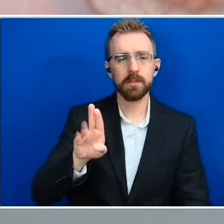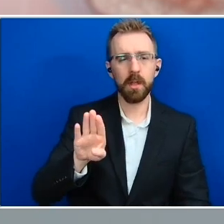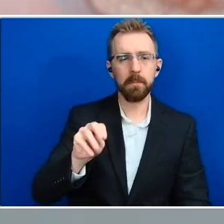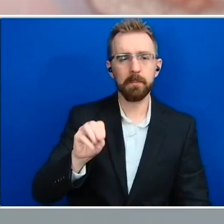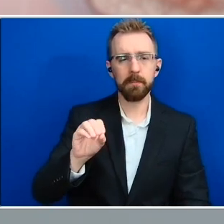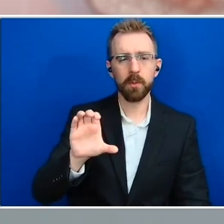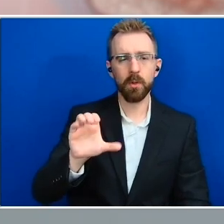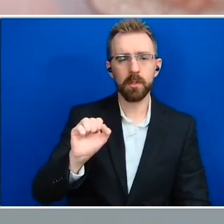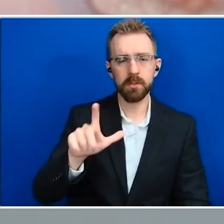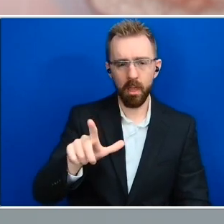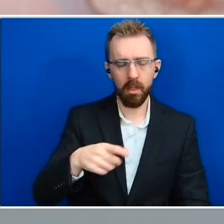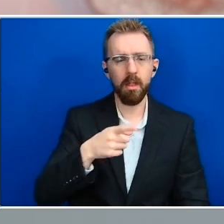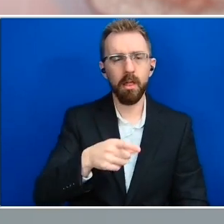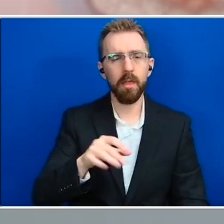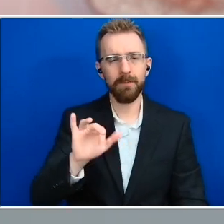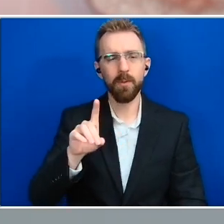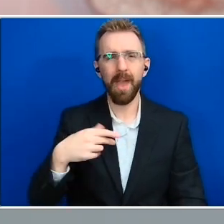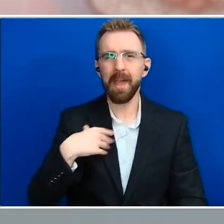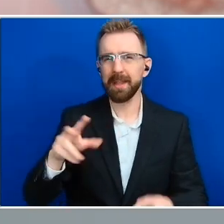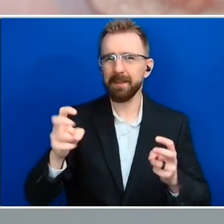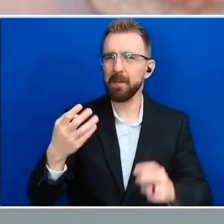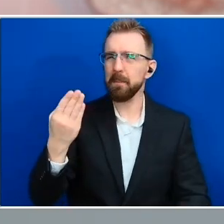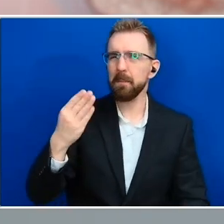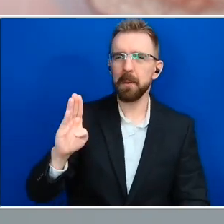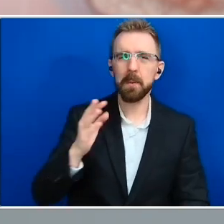has a bluish hue to it that basically